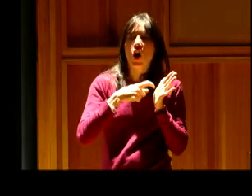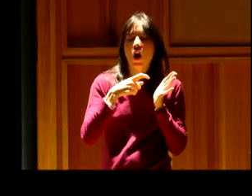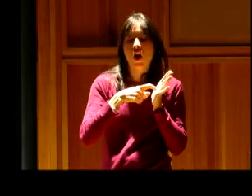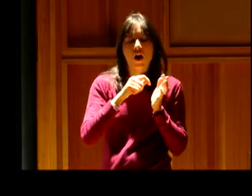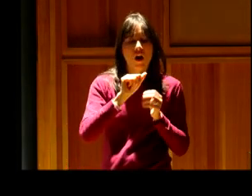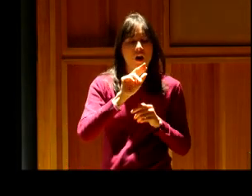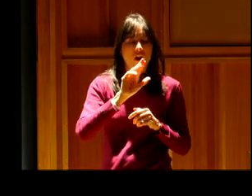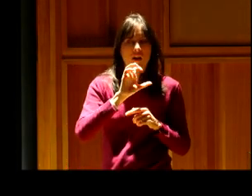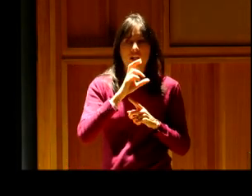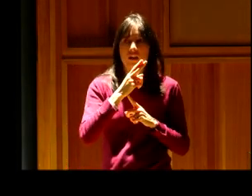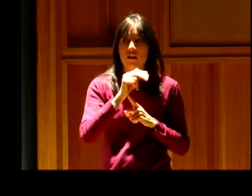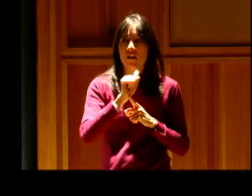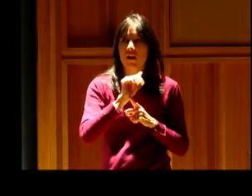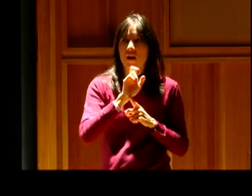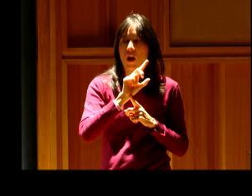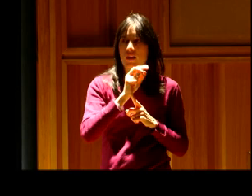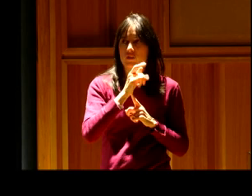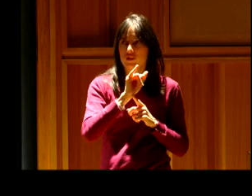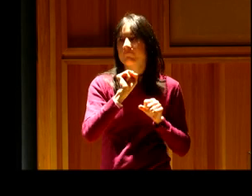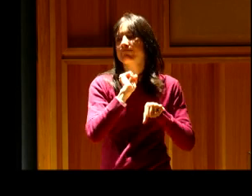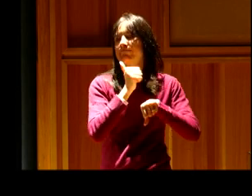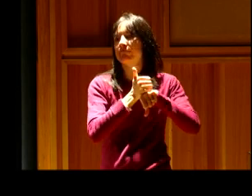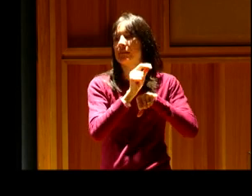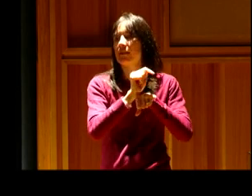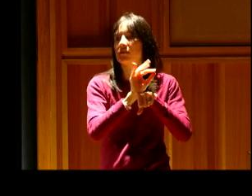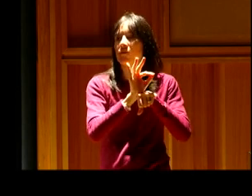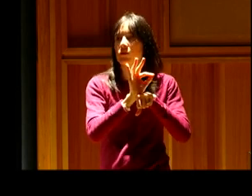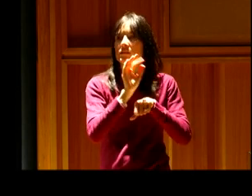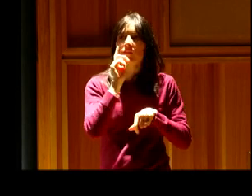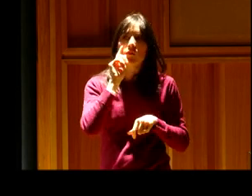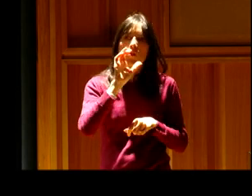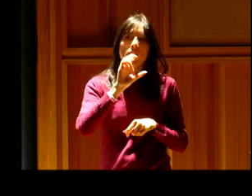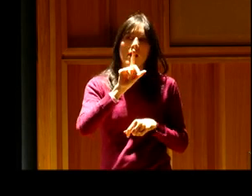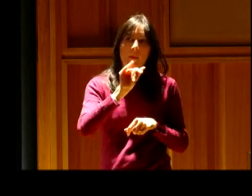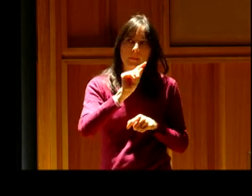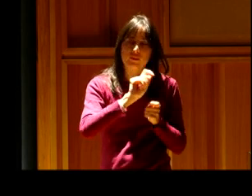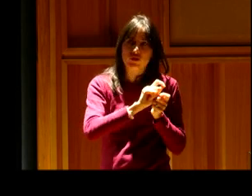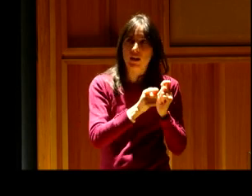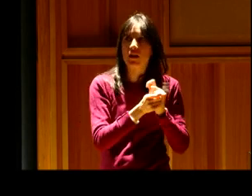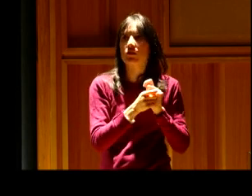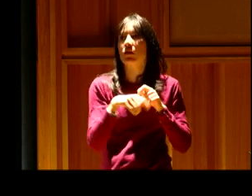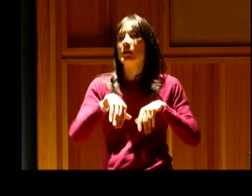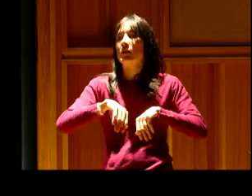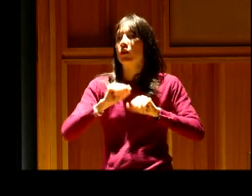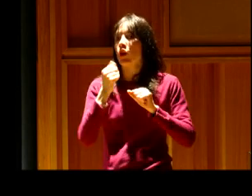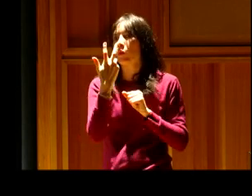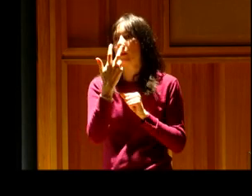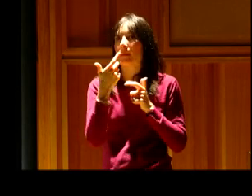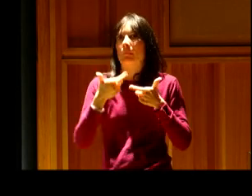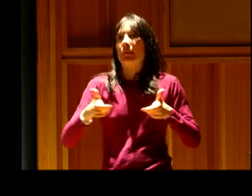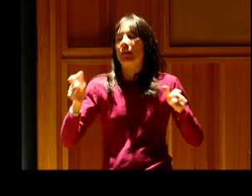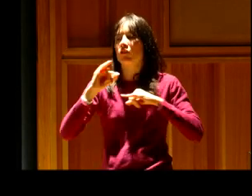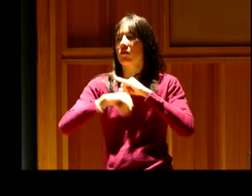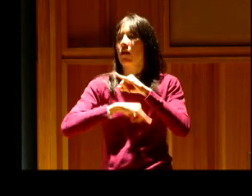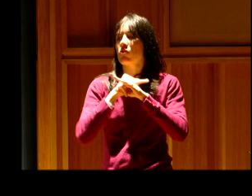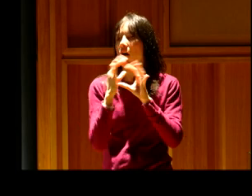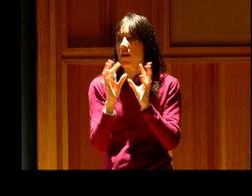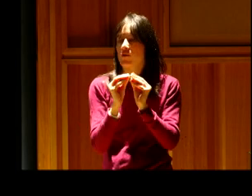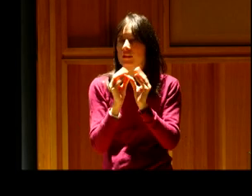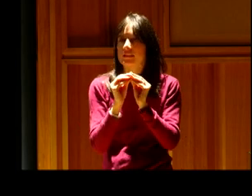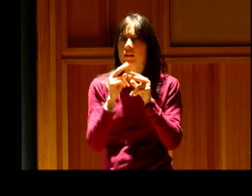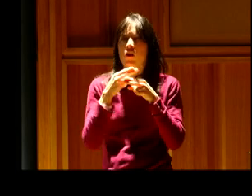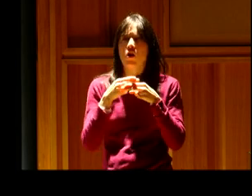climate change task force. Three major international conferences called Keeping History Above